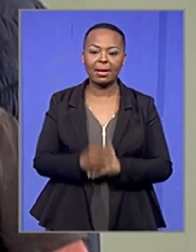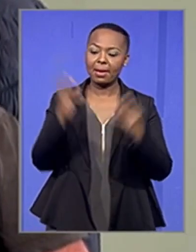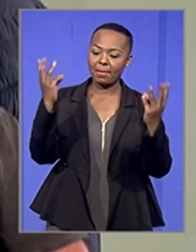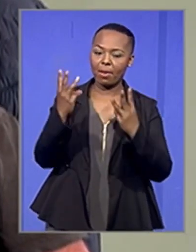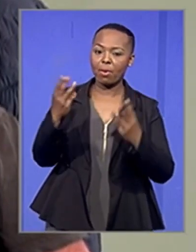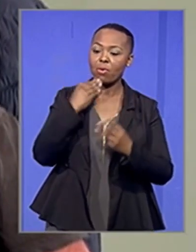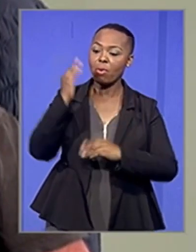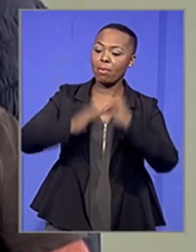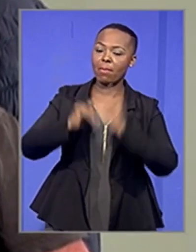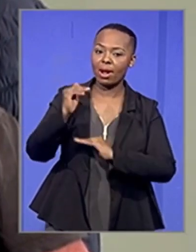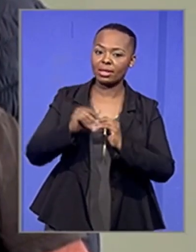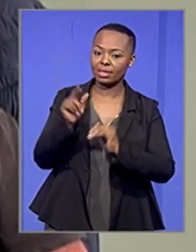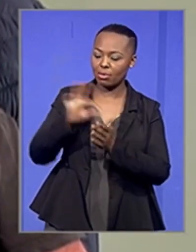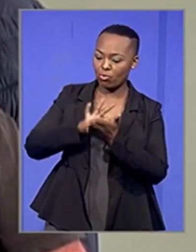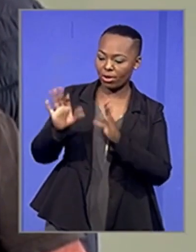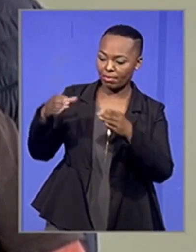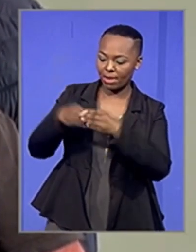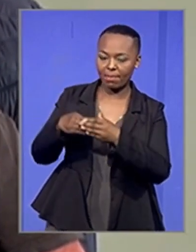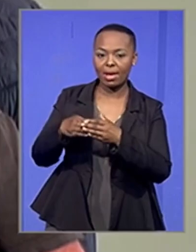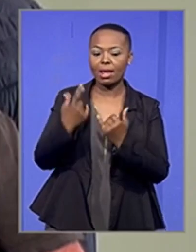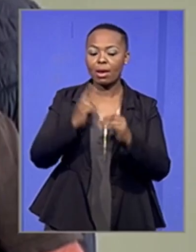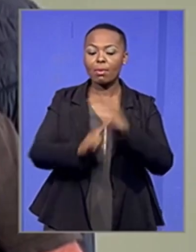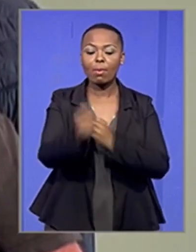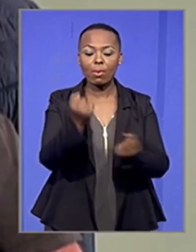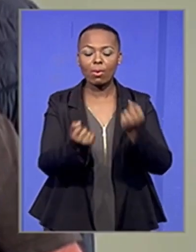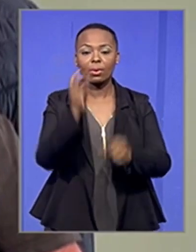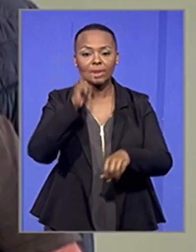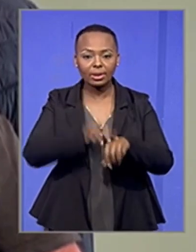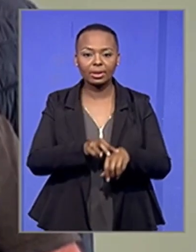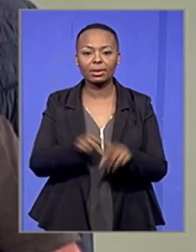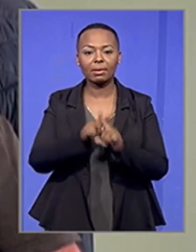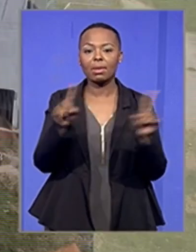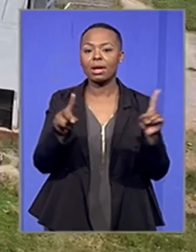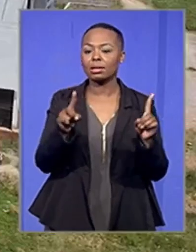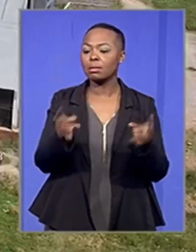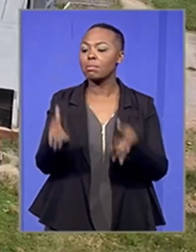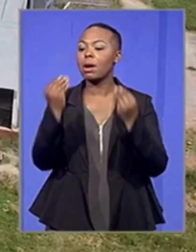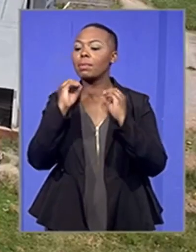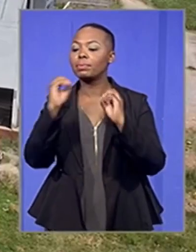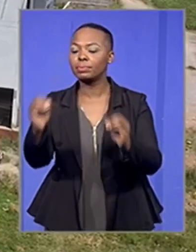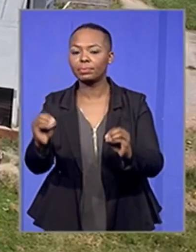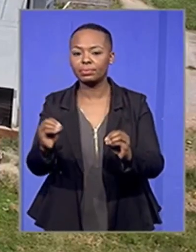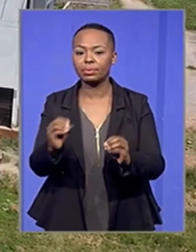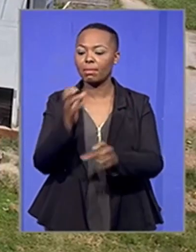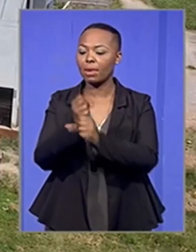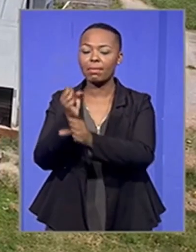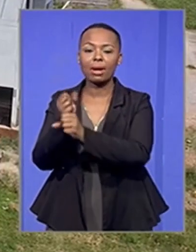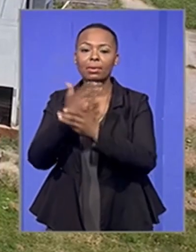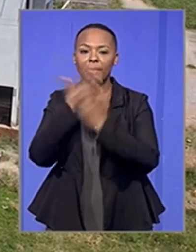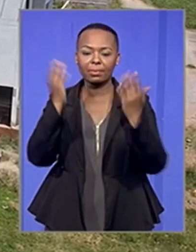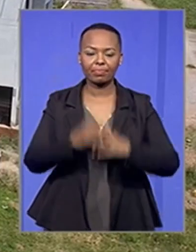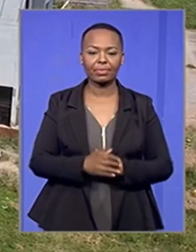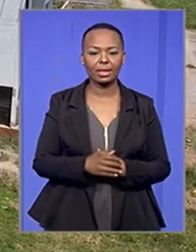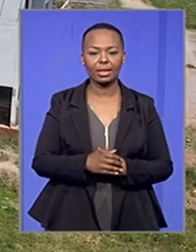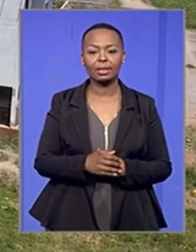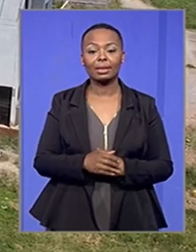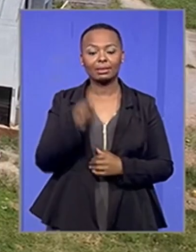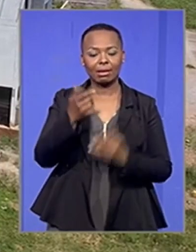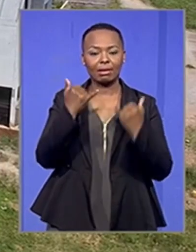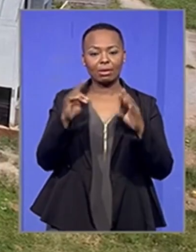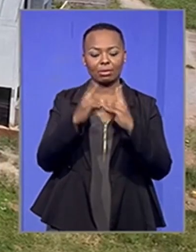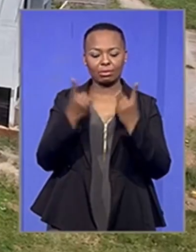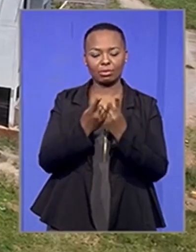no closer to having a magistrate's court. This is nothing short of disgraceful. Lefapha la ditiro tsa setshaba le mafaratlhatlha le ne mo